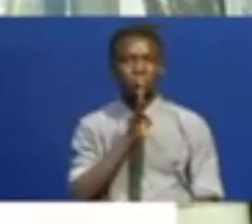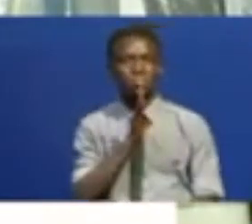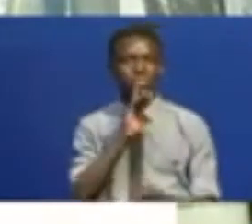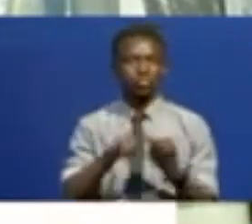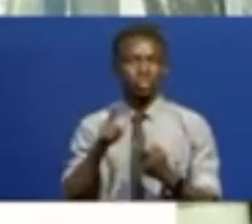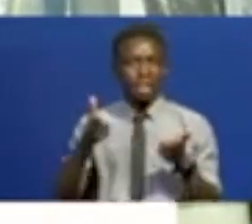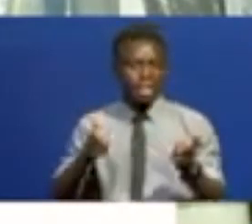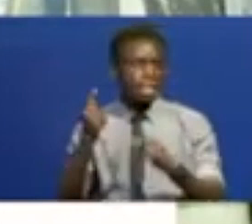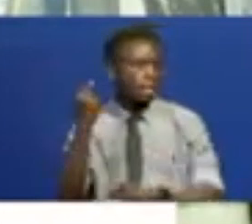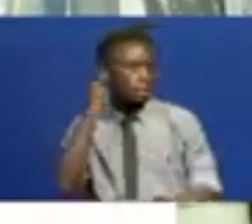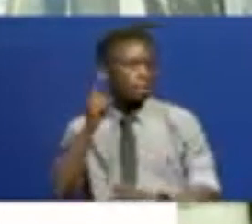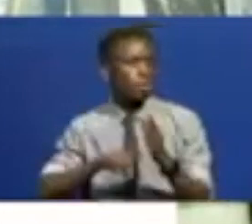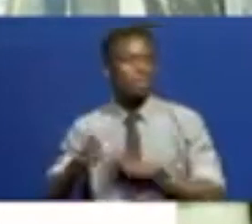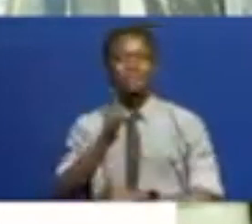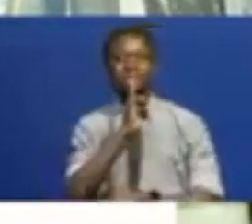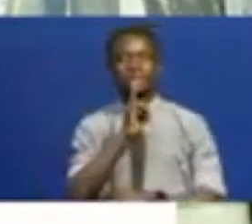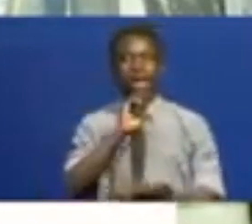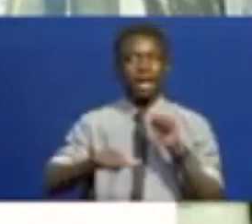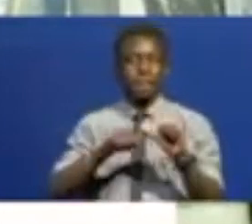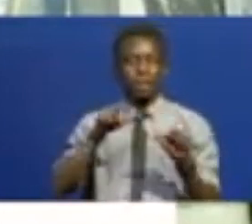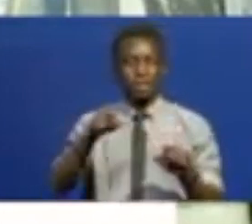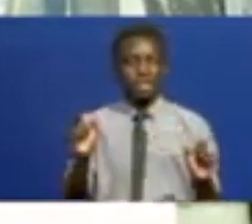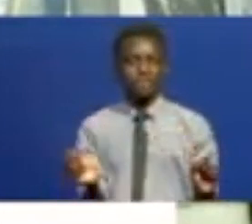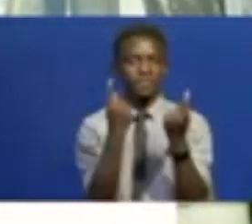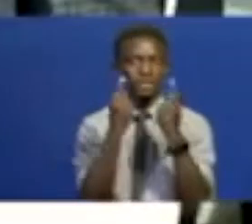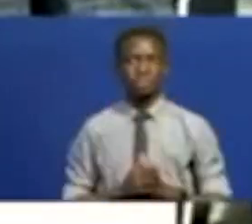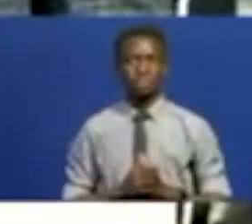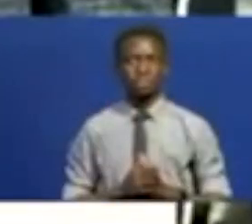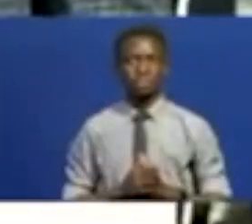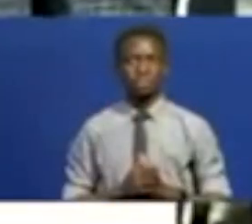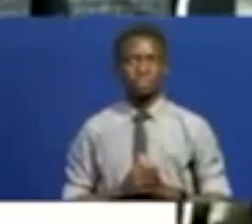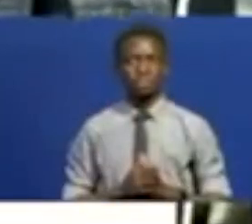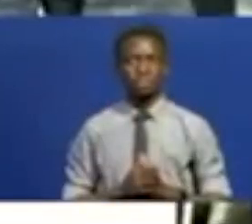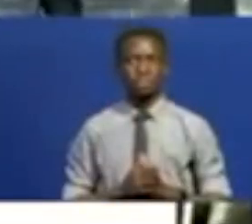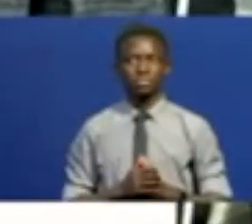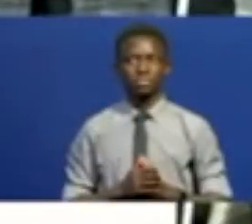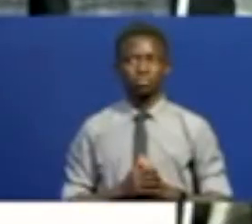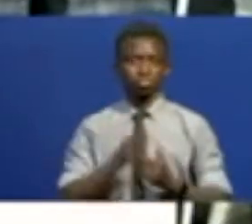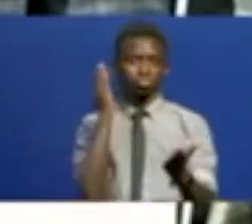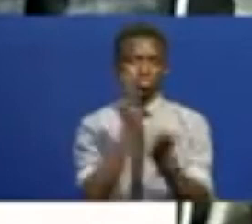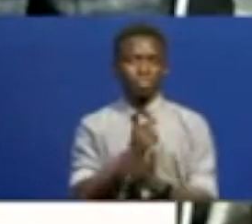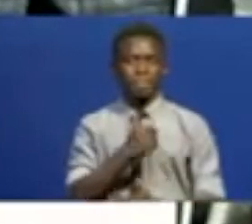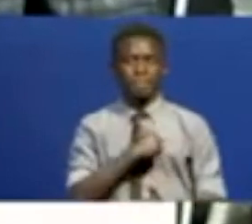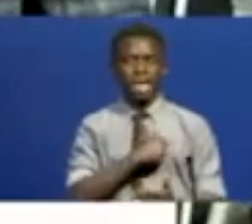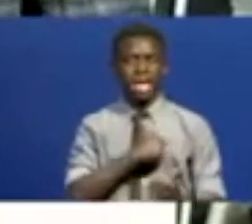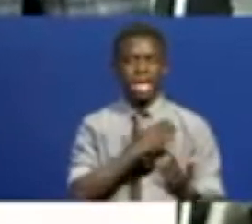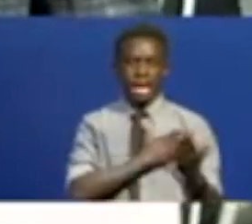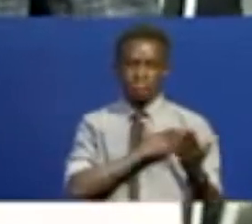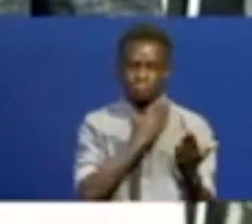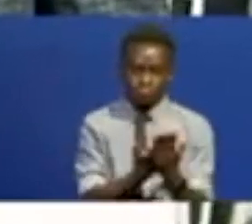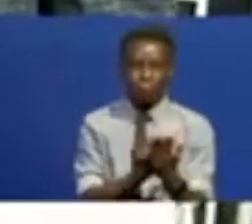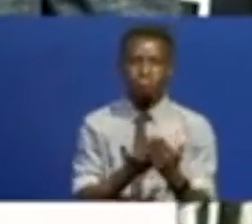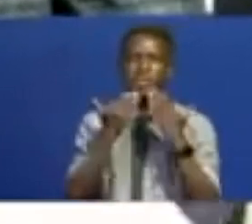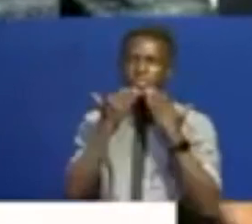listen in to what he had to say about this particular event. Well, I would want to sincerely appreciate His Excellency